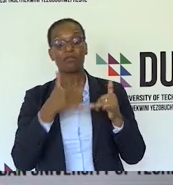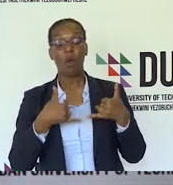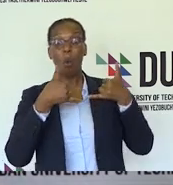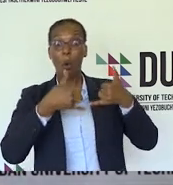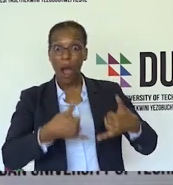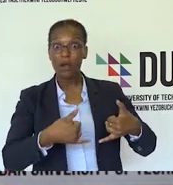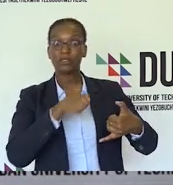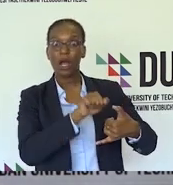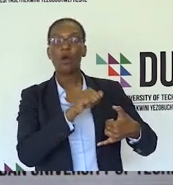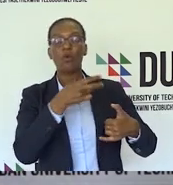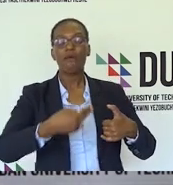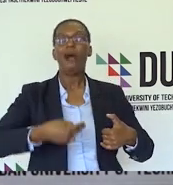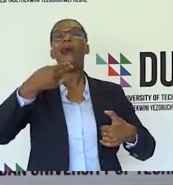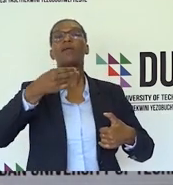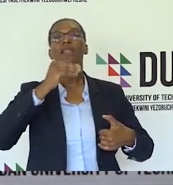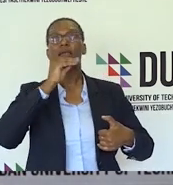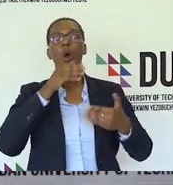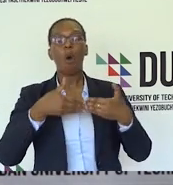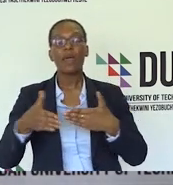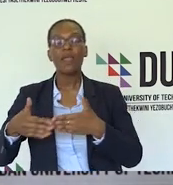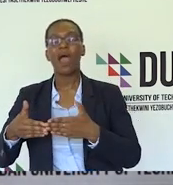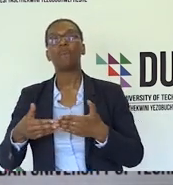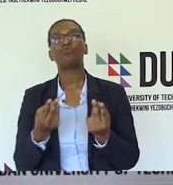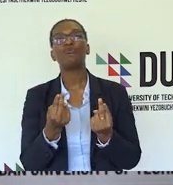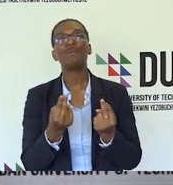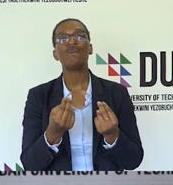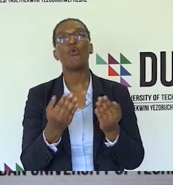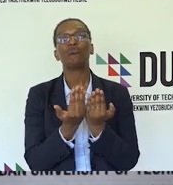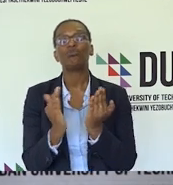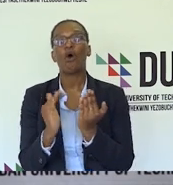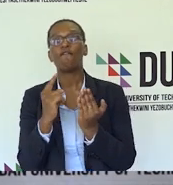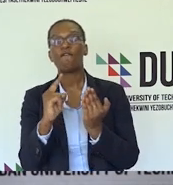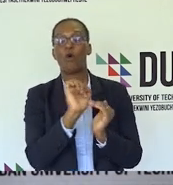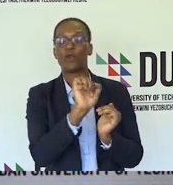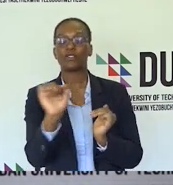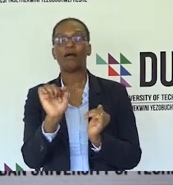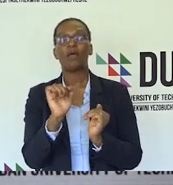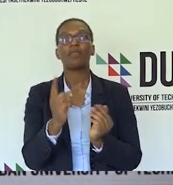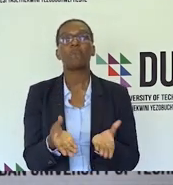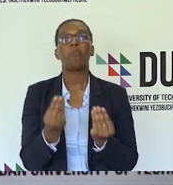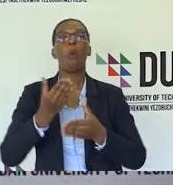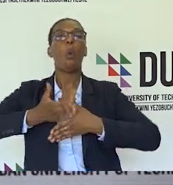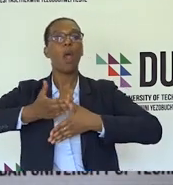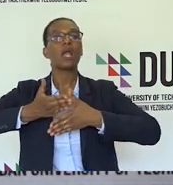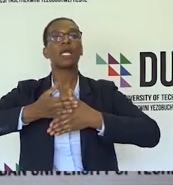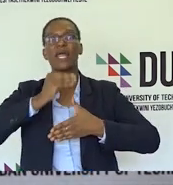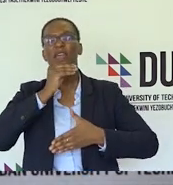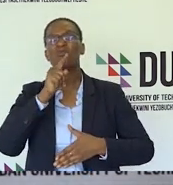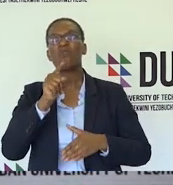will widen your horizons, open up new vistas, and demonstrate your resourcefulness and